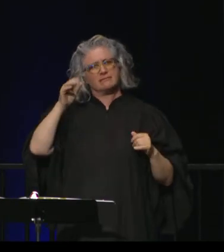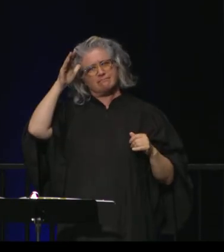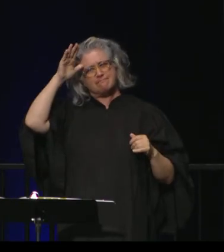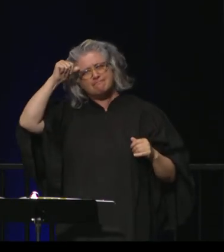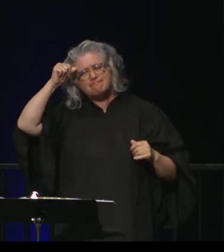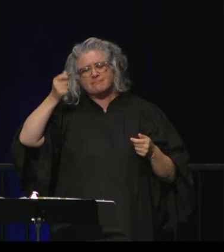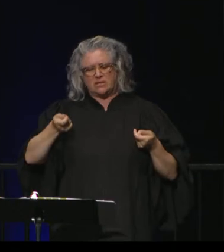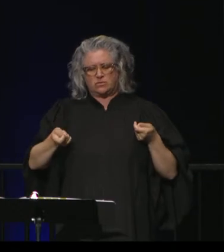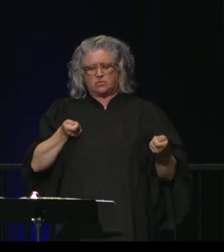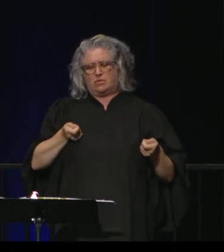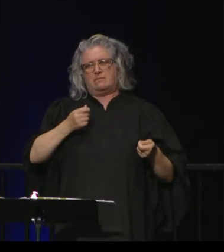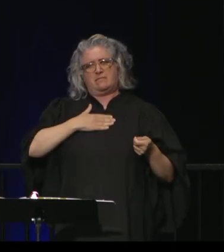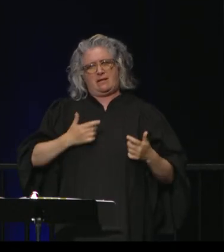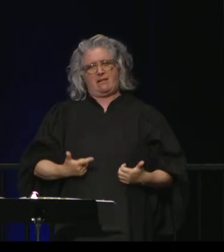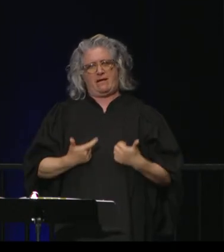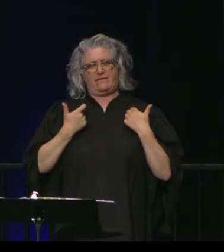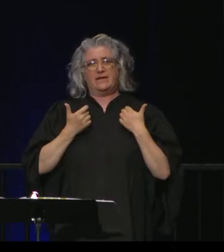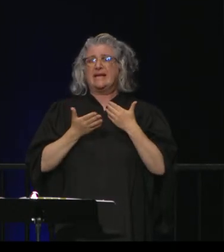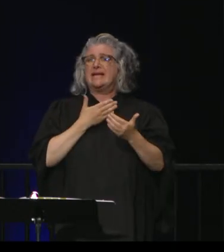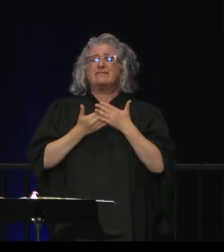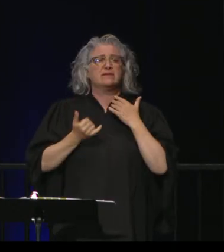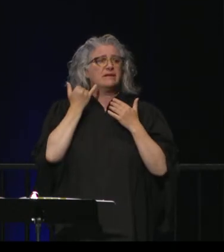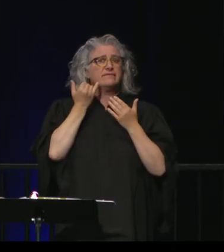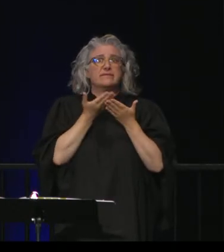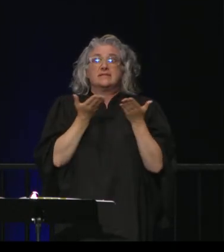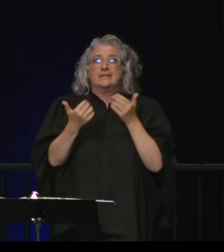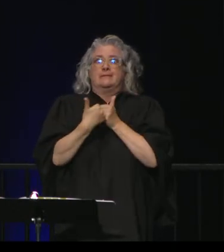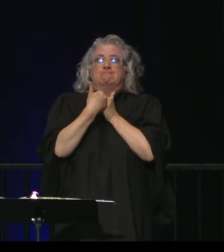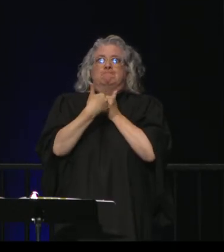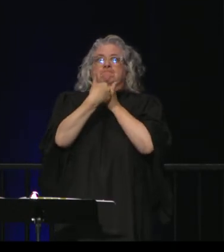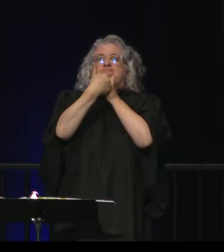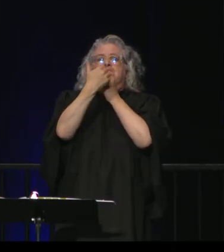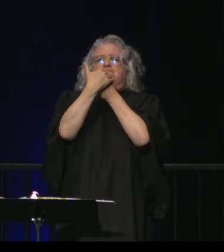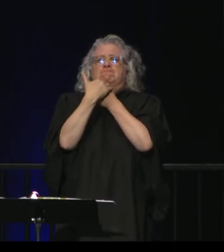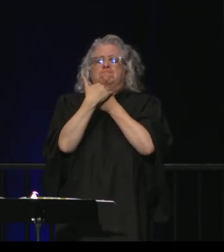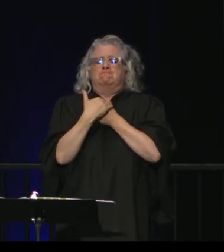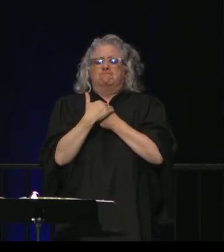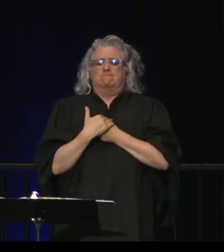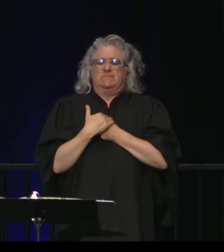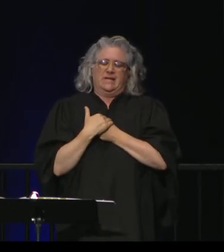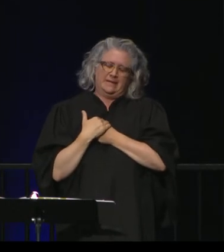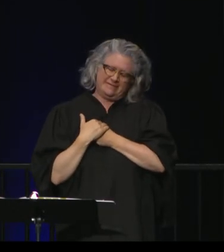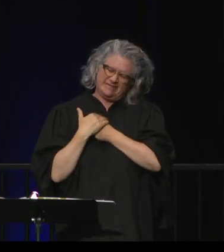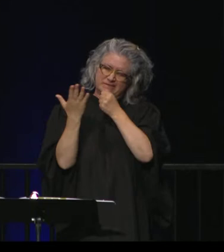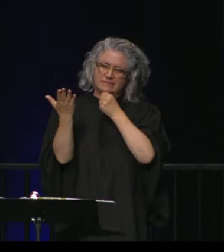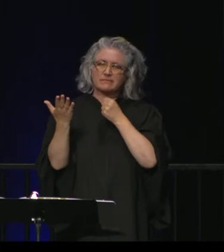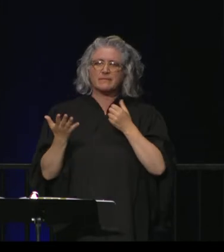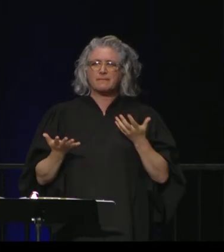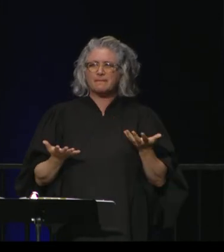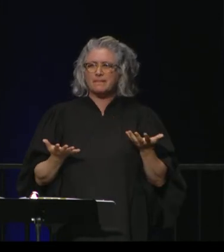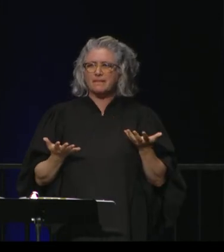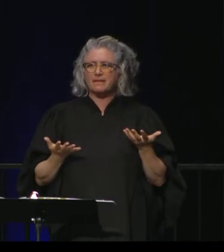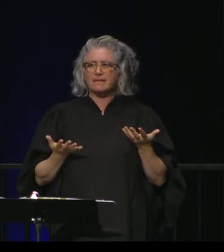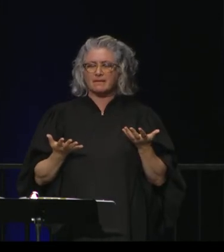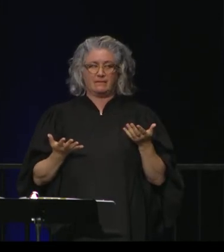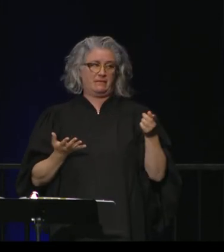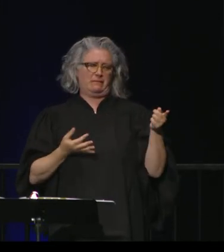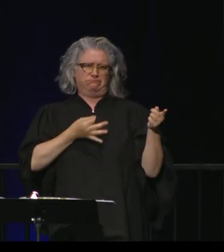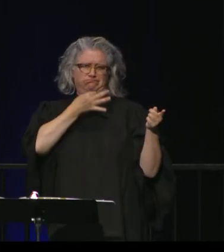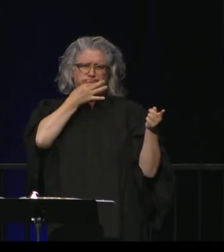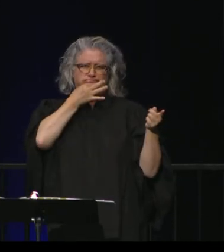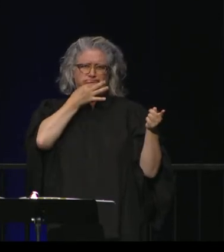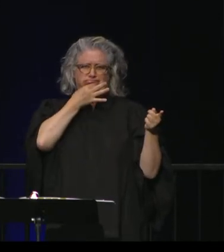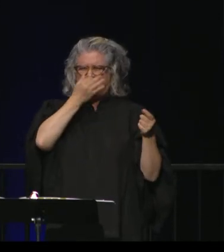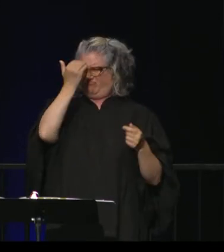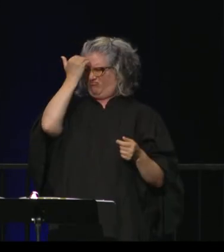even in the most difficult circumstances. There was likely no one who was more attuned than Mandela to